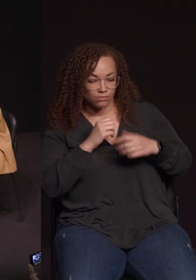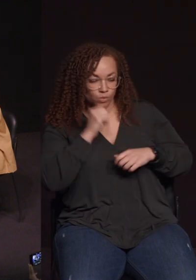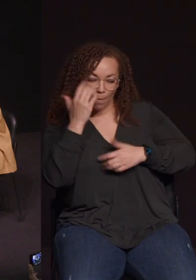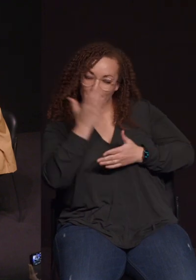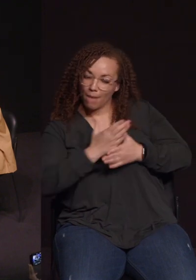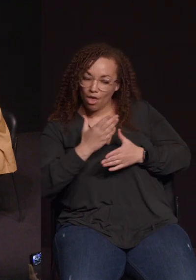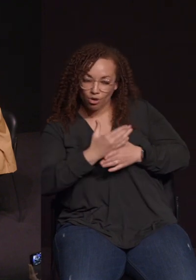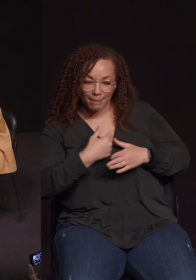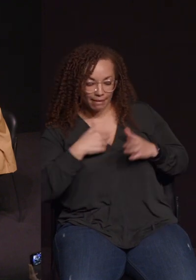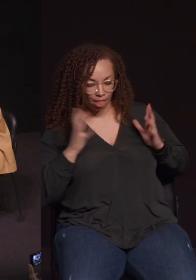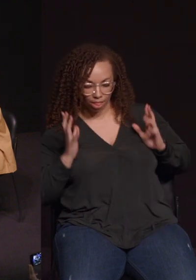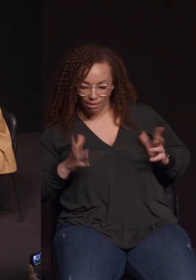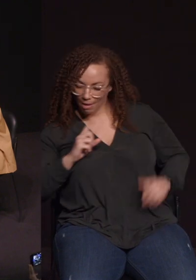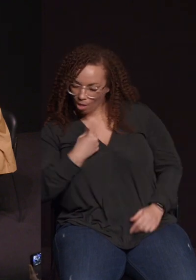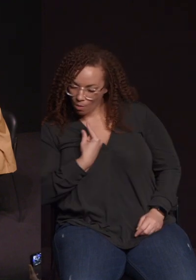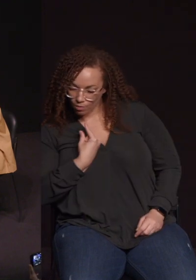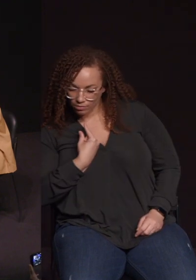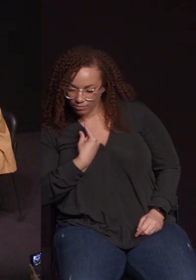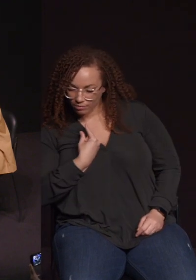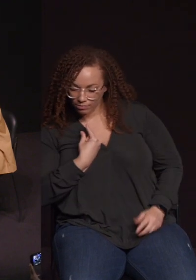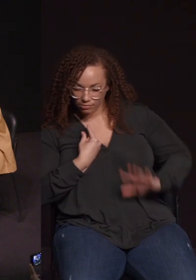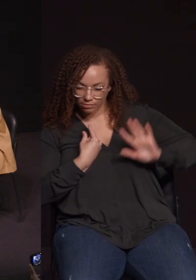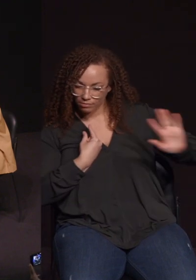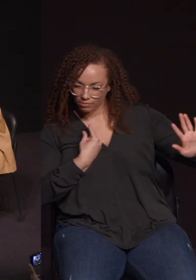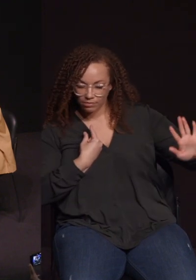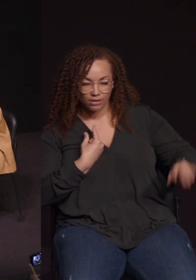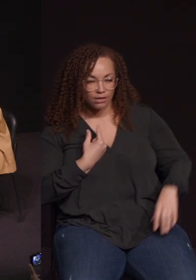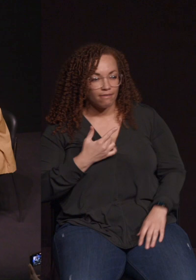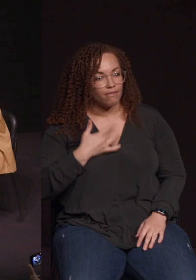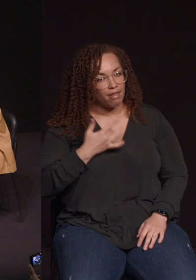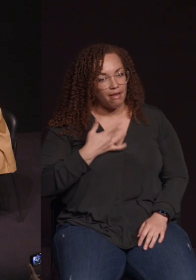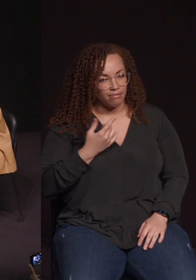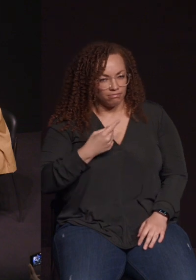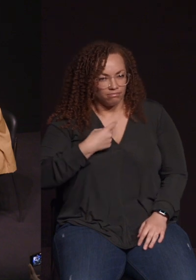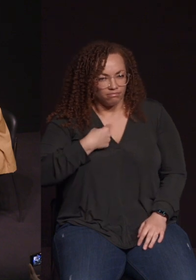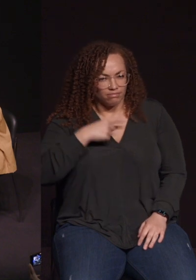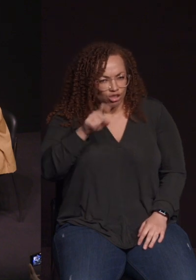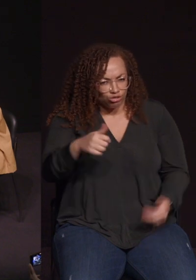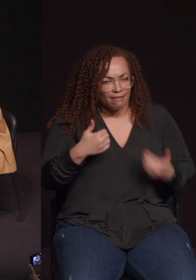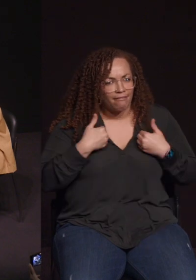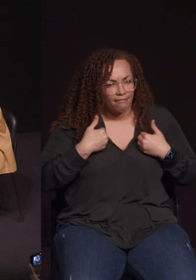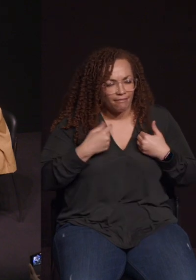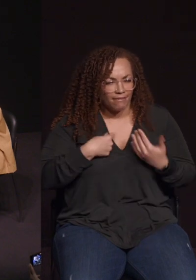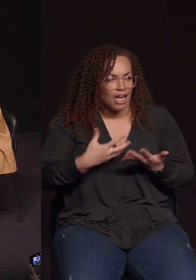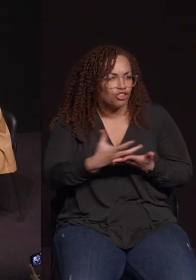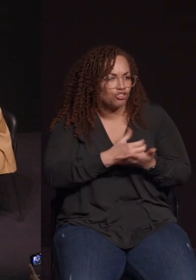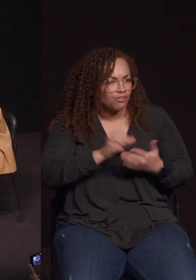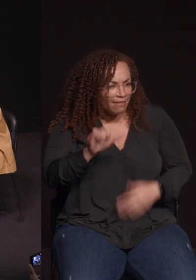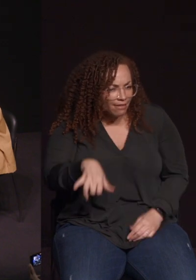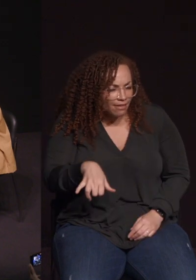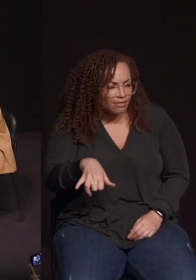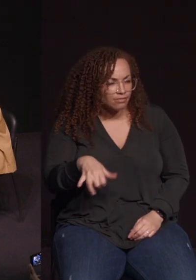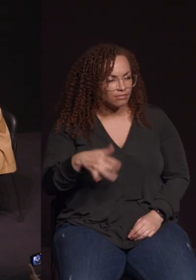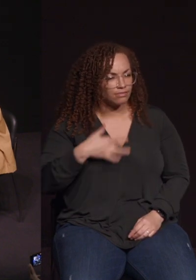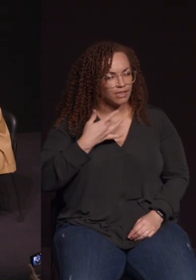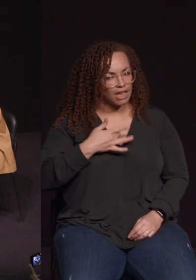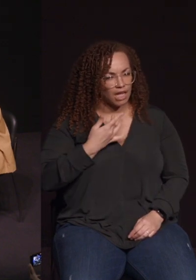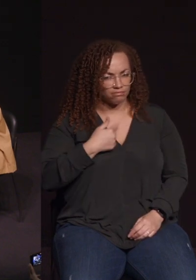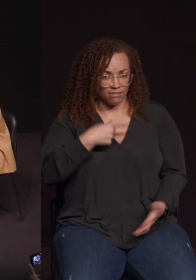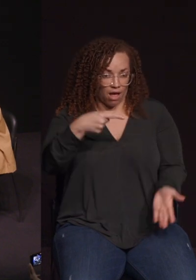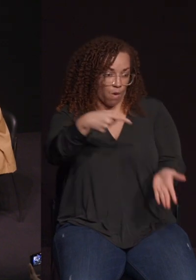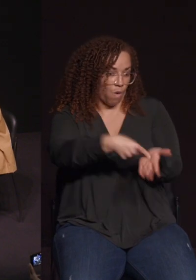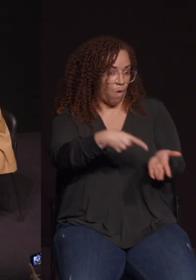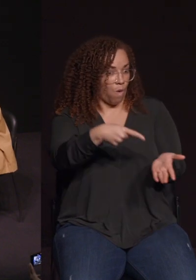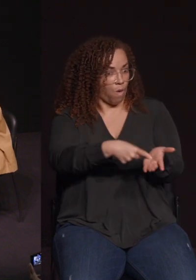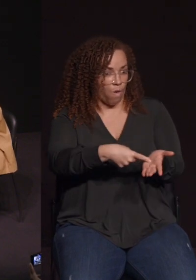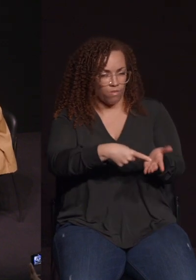know. And I feel that I am deserving of that, you know. And I feel like I don't owe nobody nothing,